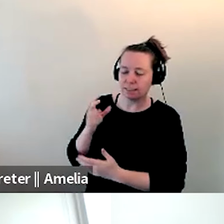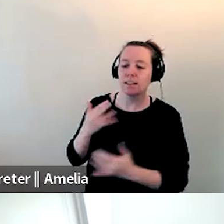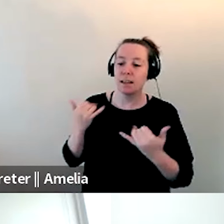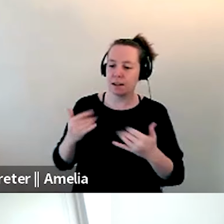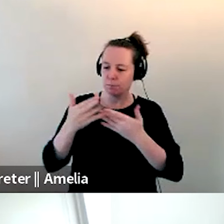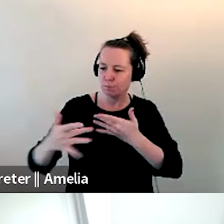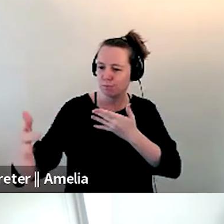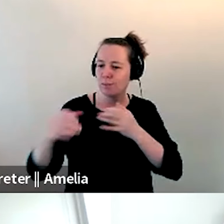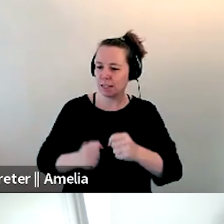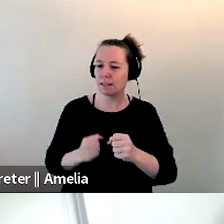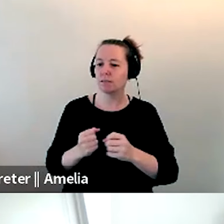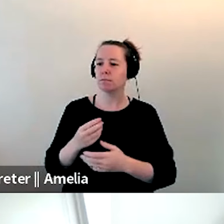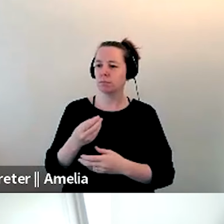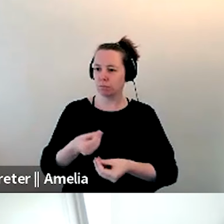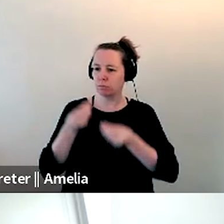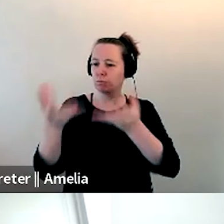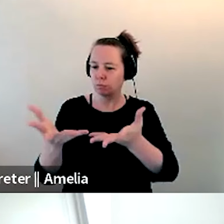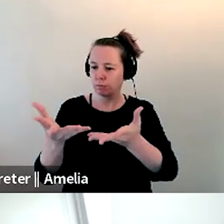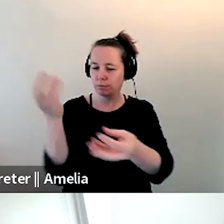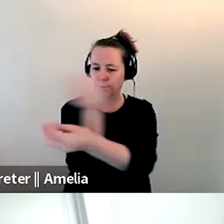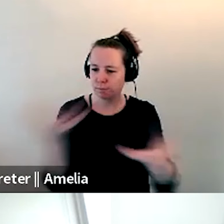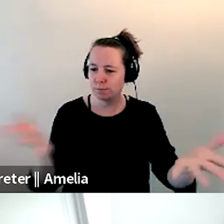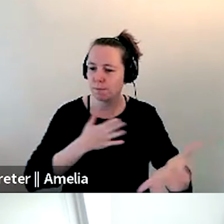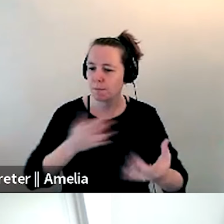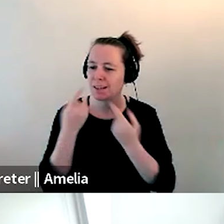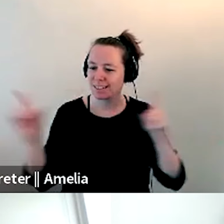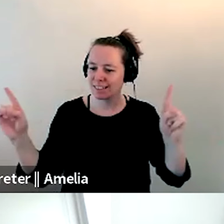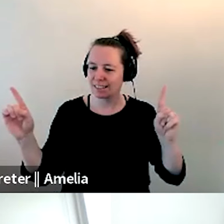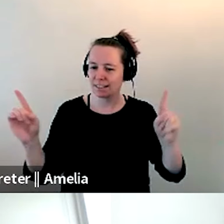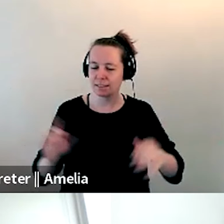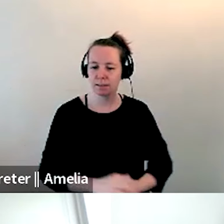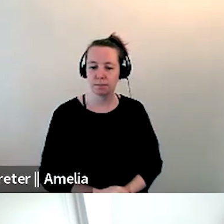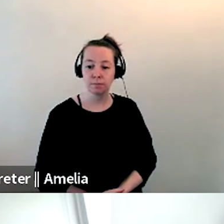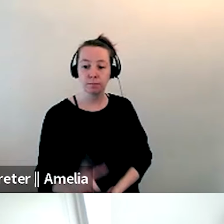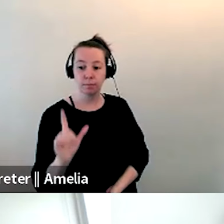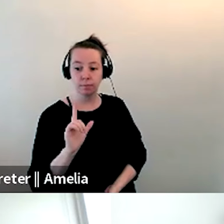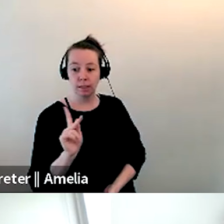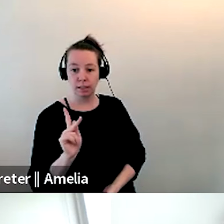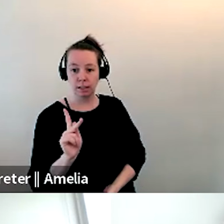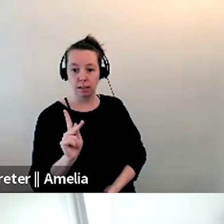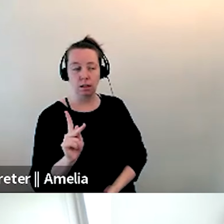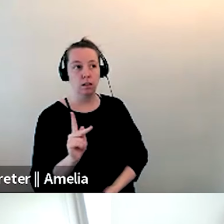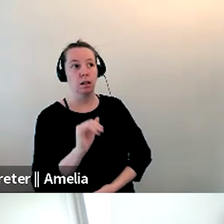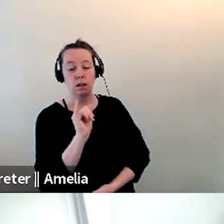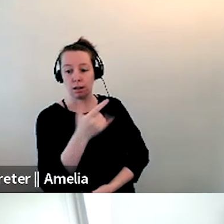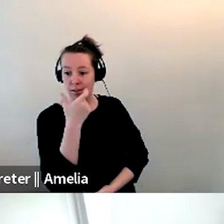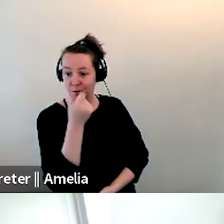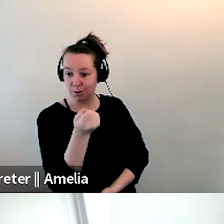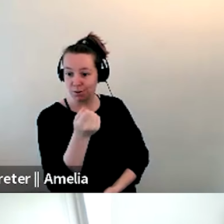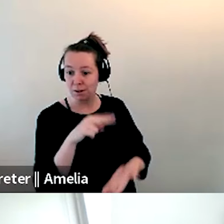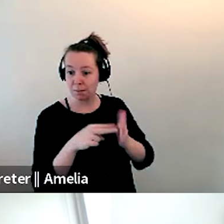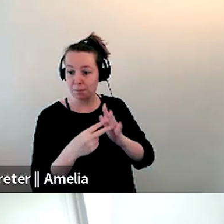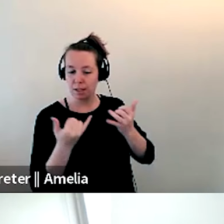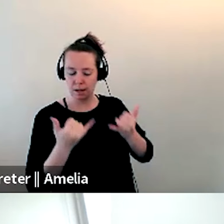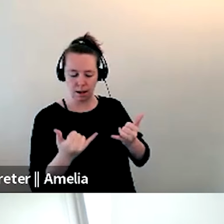So that's really interesting. So it actually gave you some direct real world application, not only in confirming what you're good